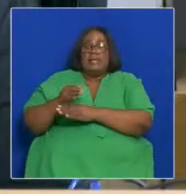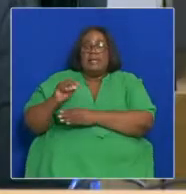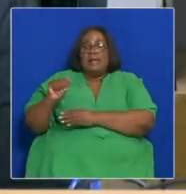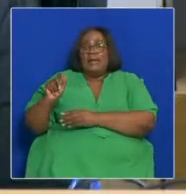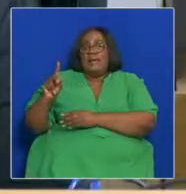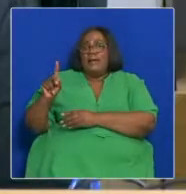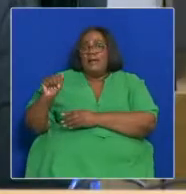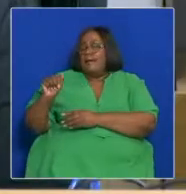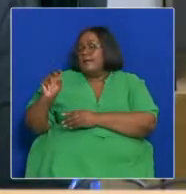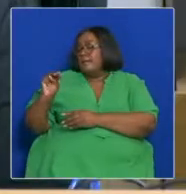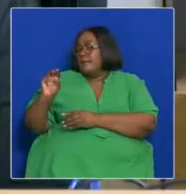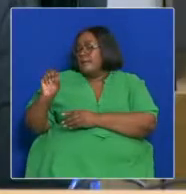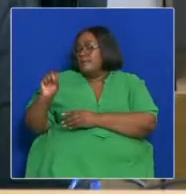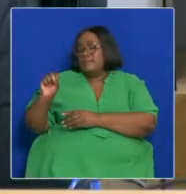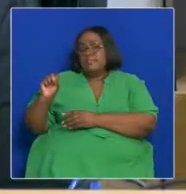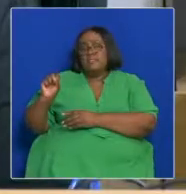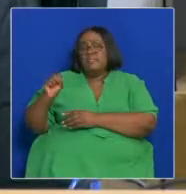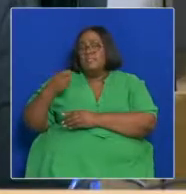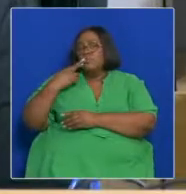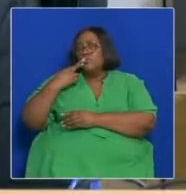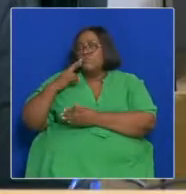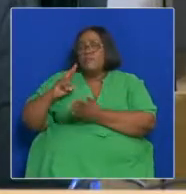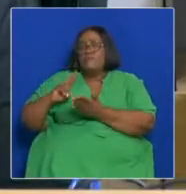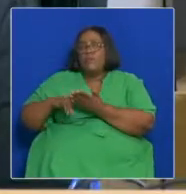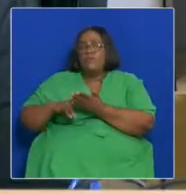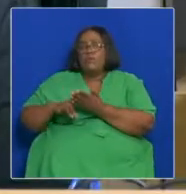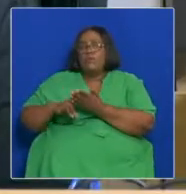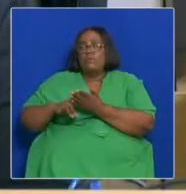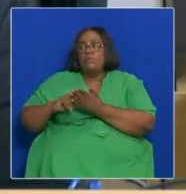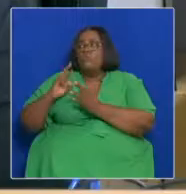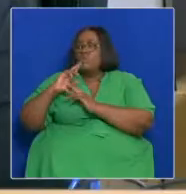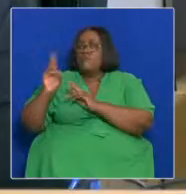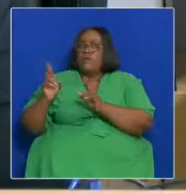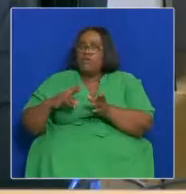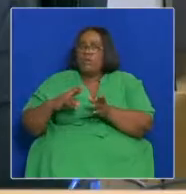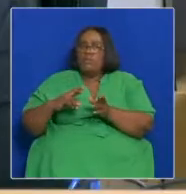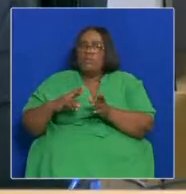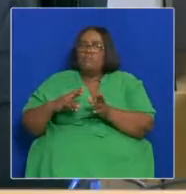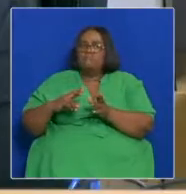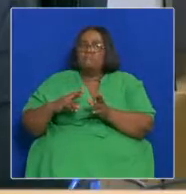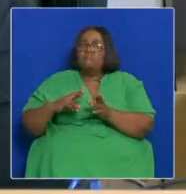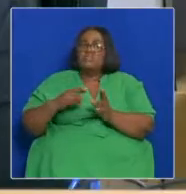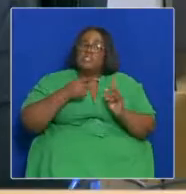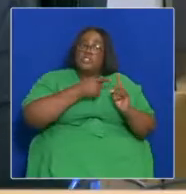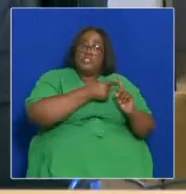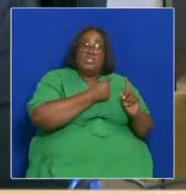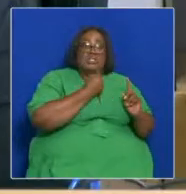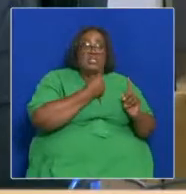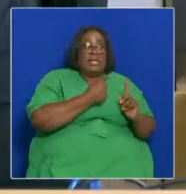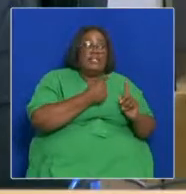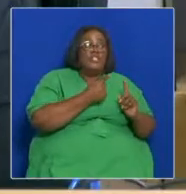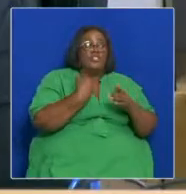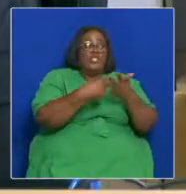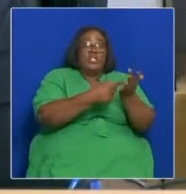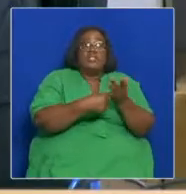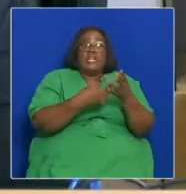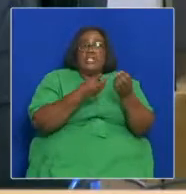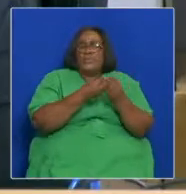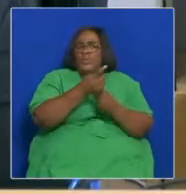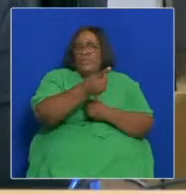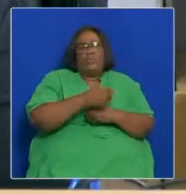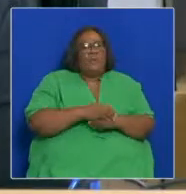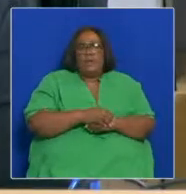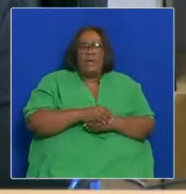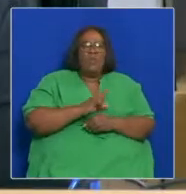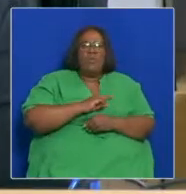She said she did not discuss that with you because it was a simple matter,